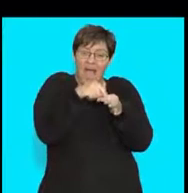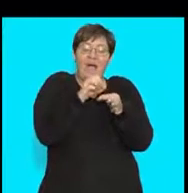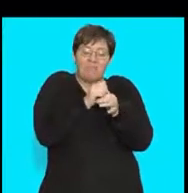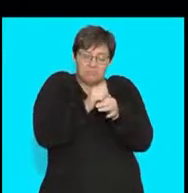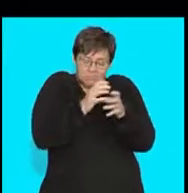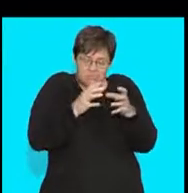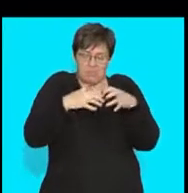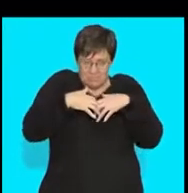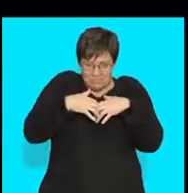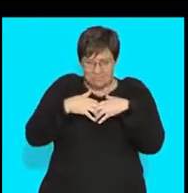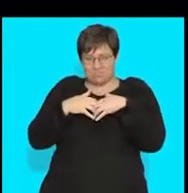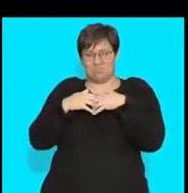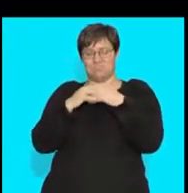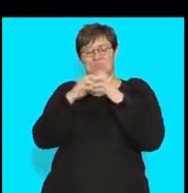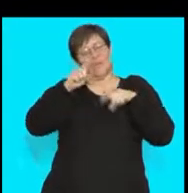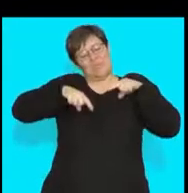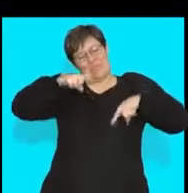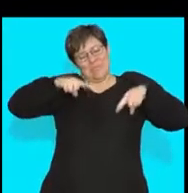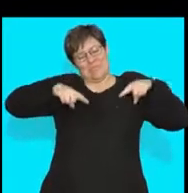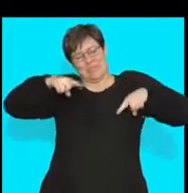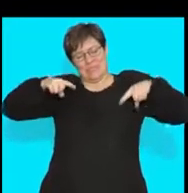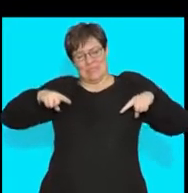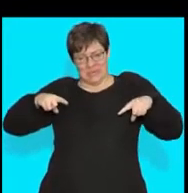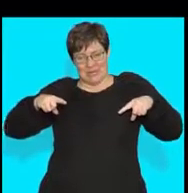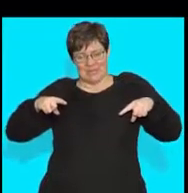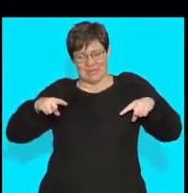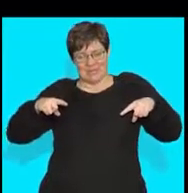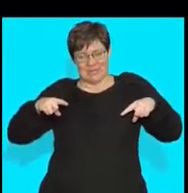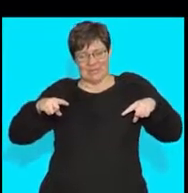to set in a whole variety of